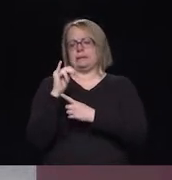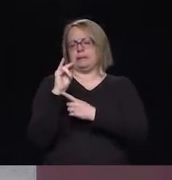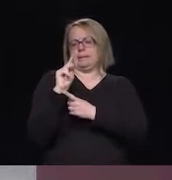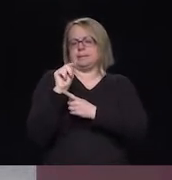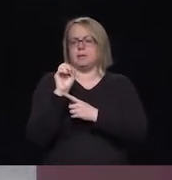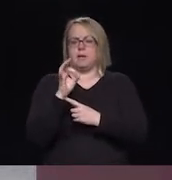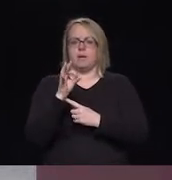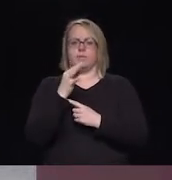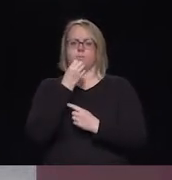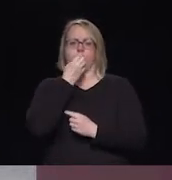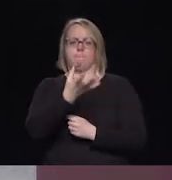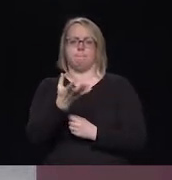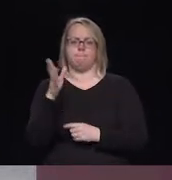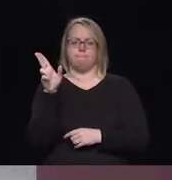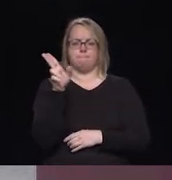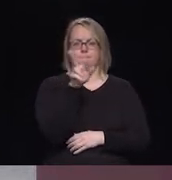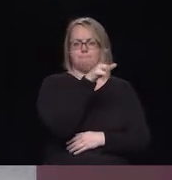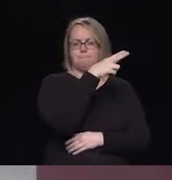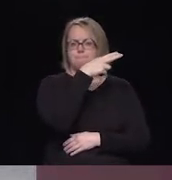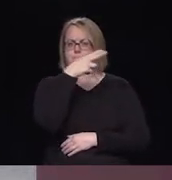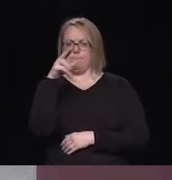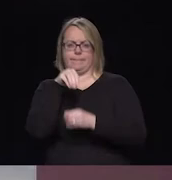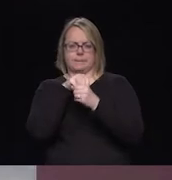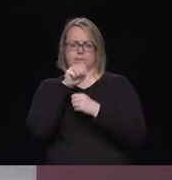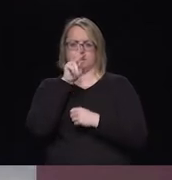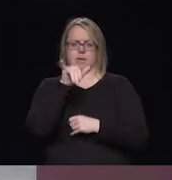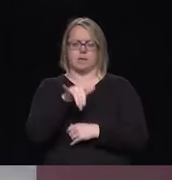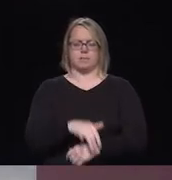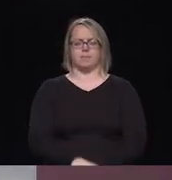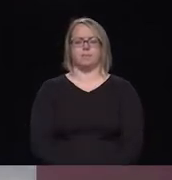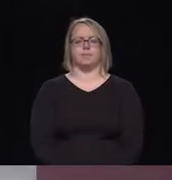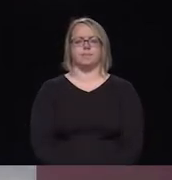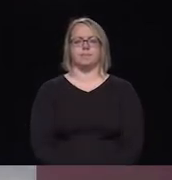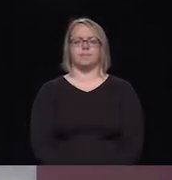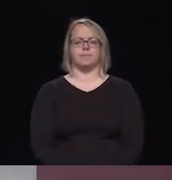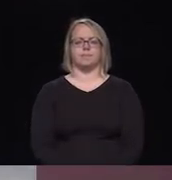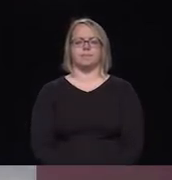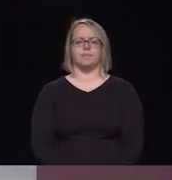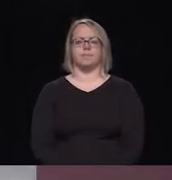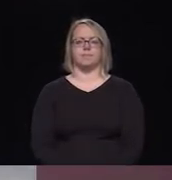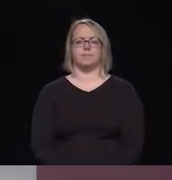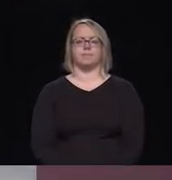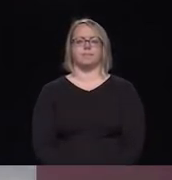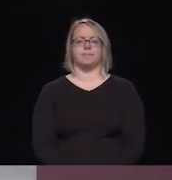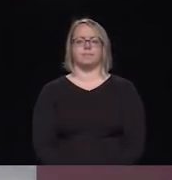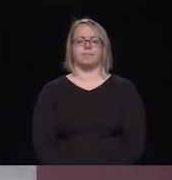more so that it's transparent and that should brighten up our sky.